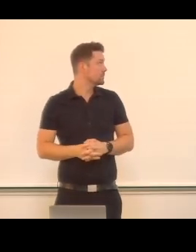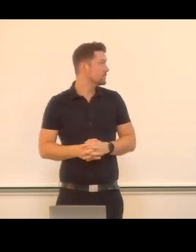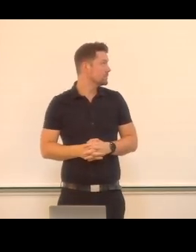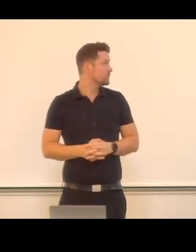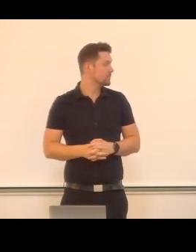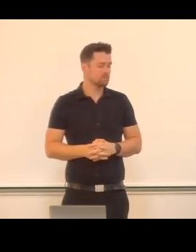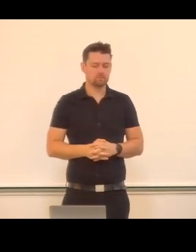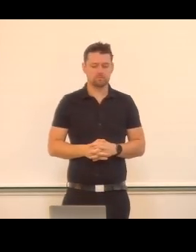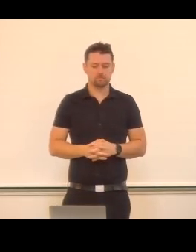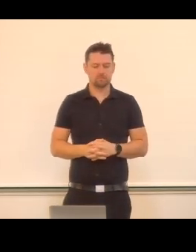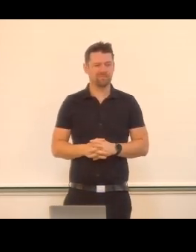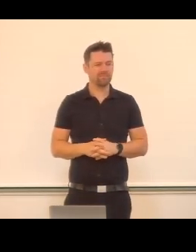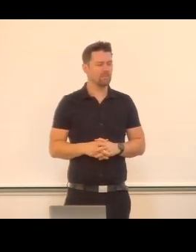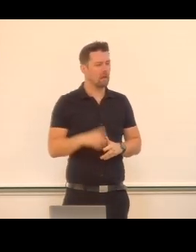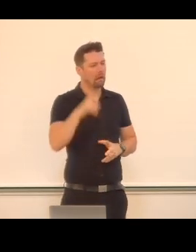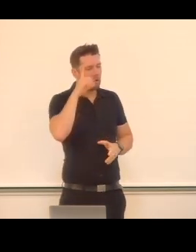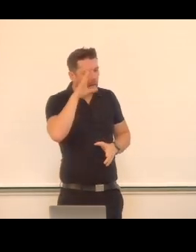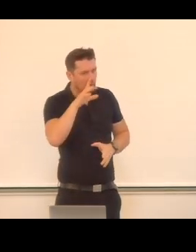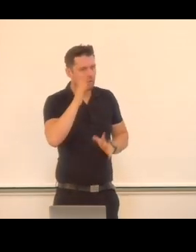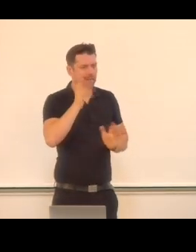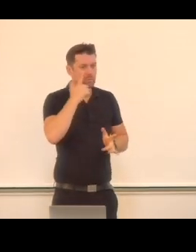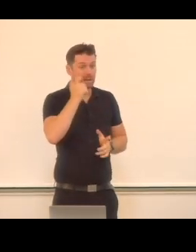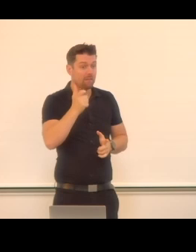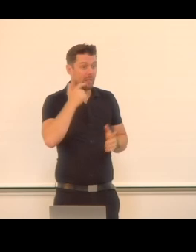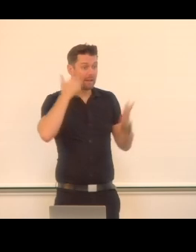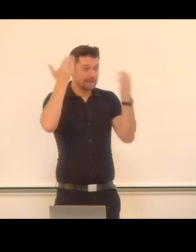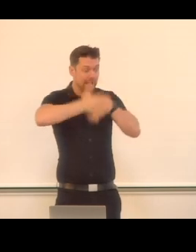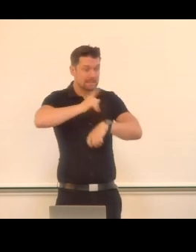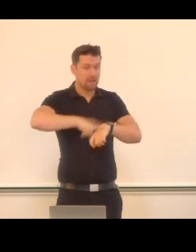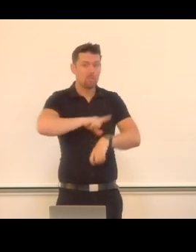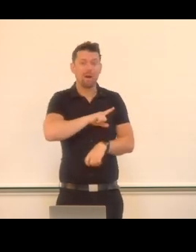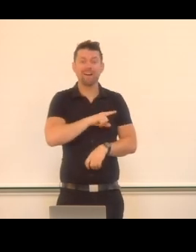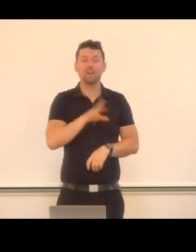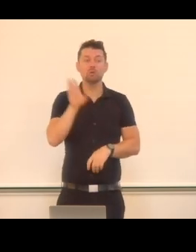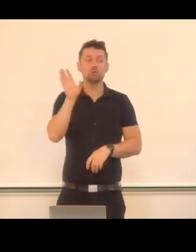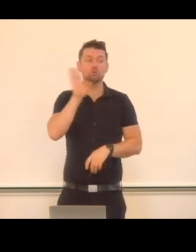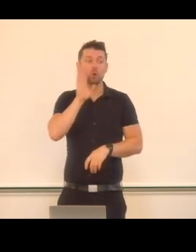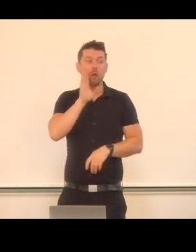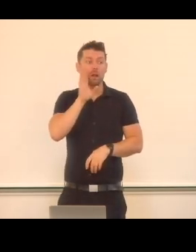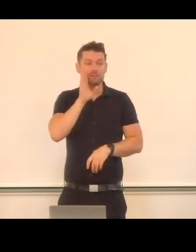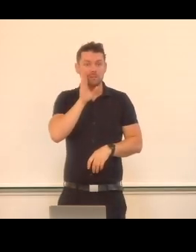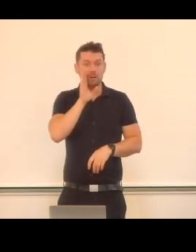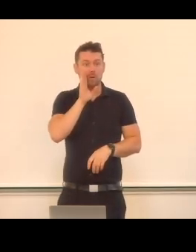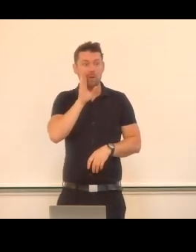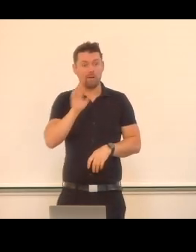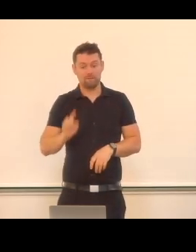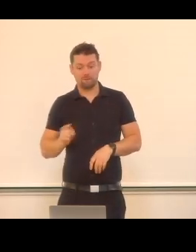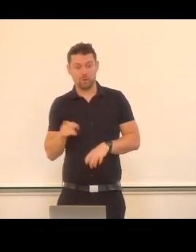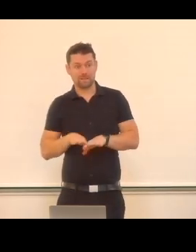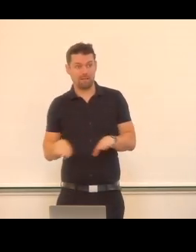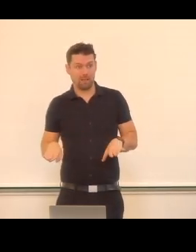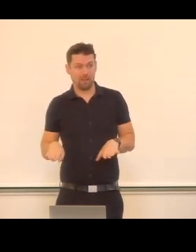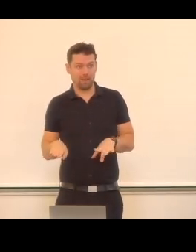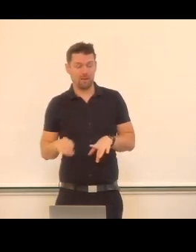I think the only thing to be careful about was in the middle of the night, the bathroom was you had to get to the bathroom from the first level. Crew